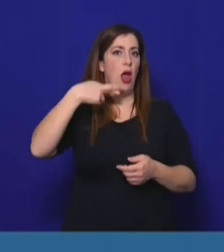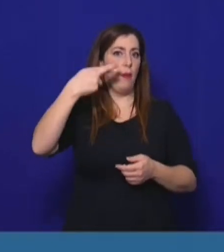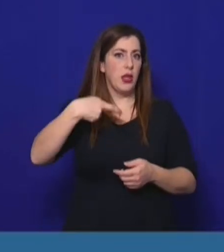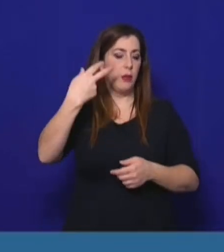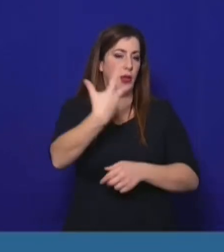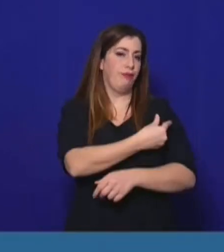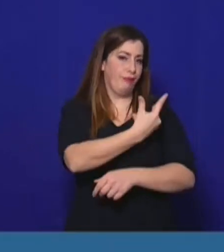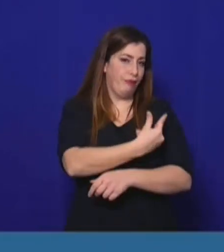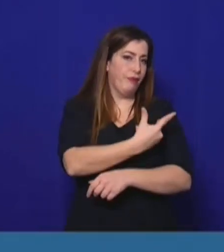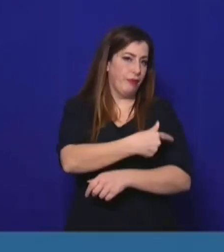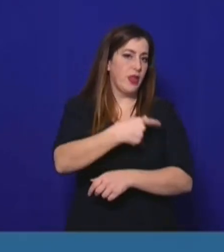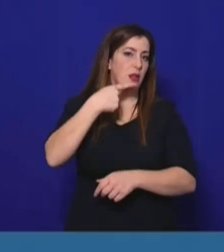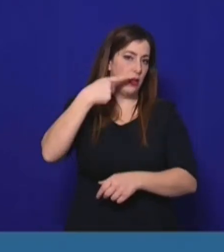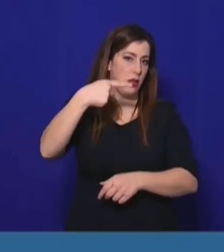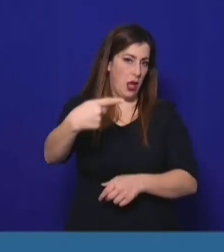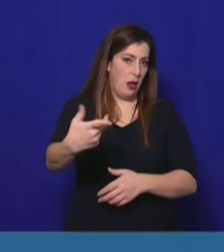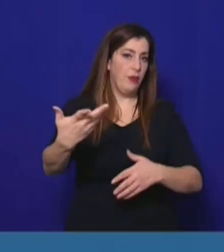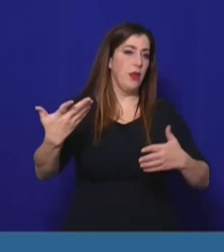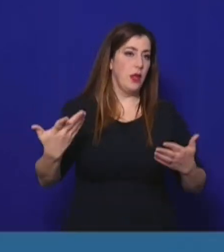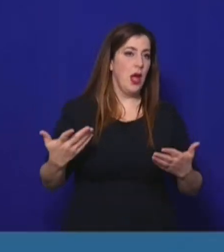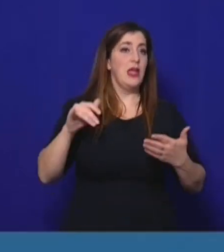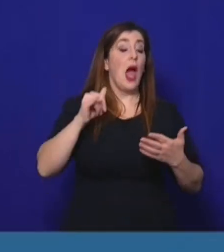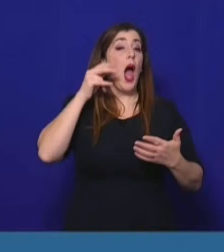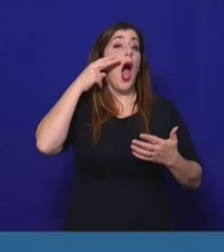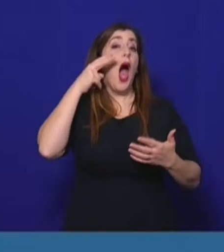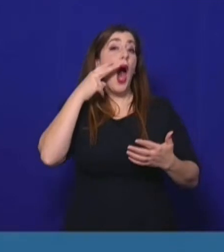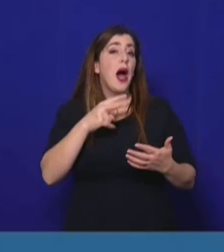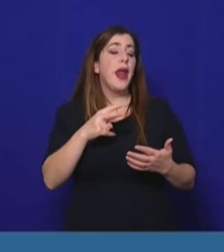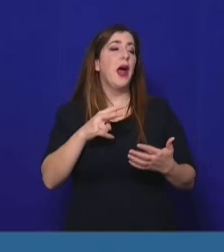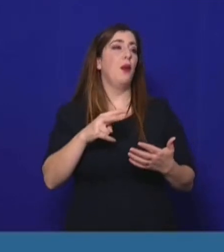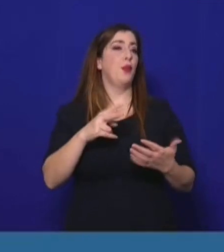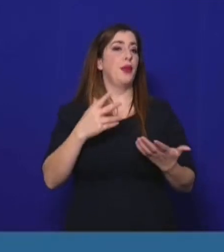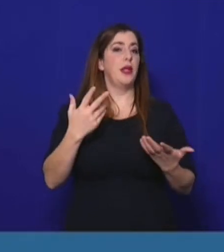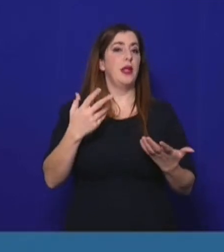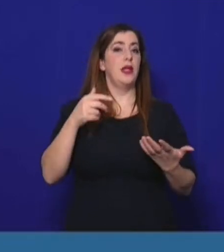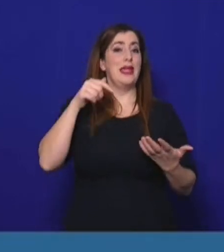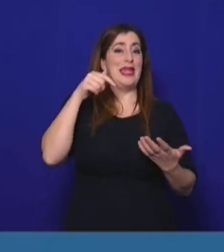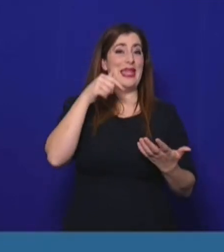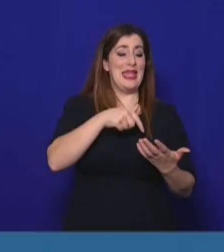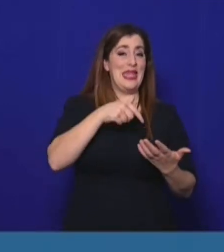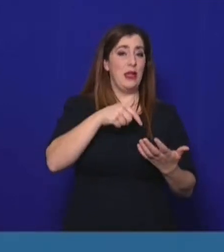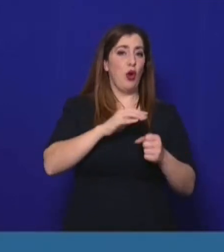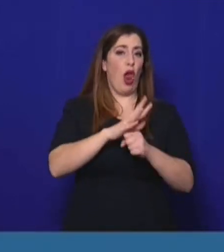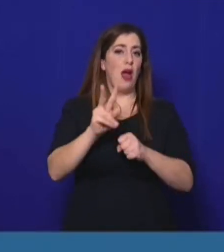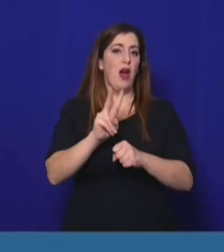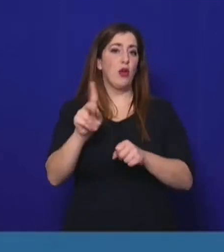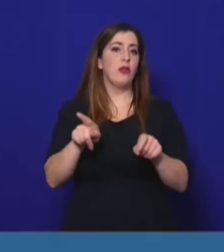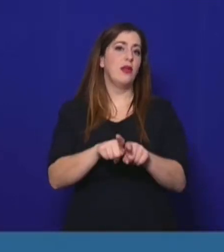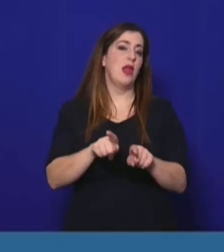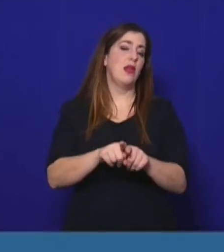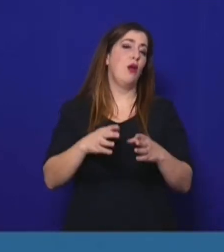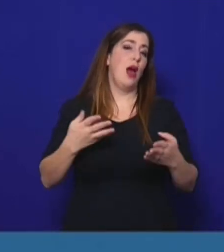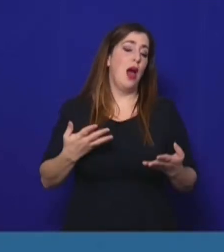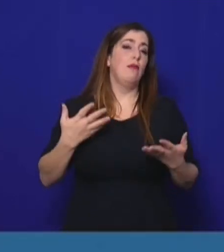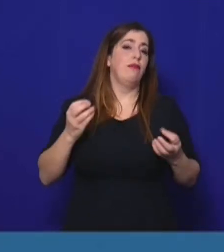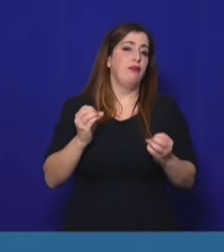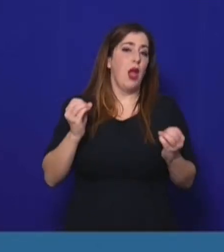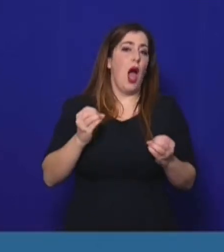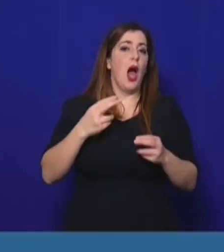aħna nibqgħu għaddejjin bir-rollout tal-vaccinations bil-boosters bħalma nagħmlu. U allura rridu nieħdu di